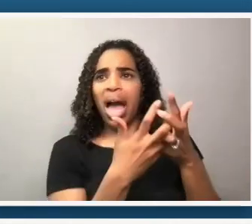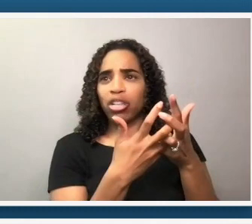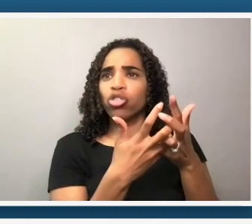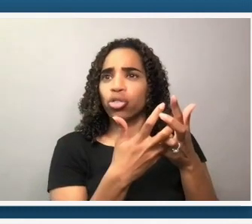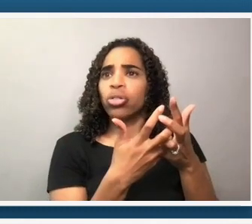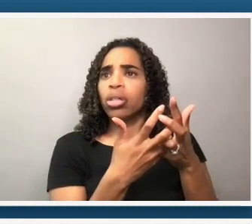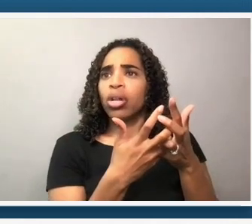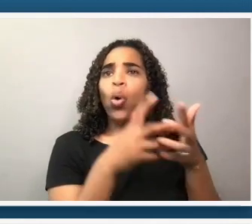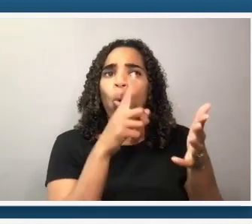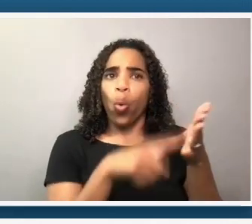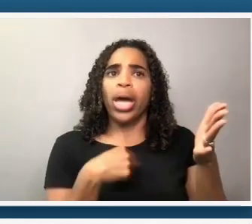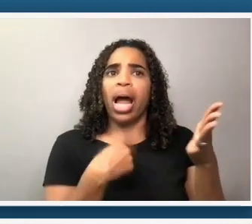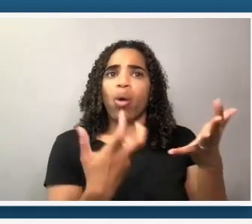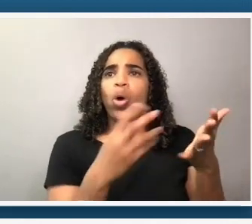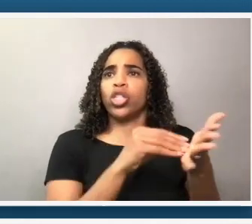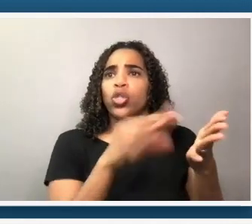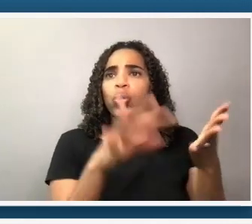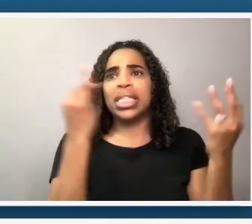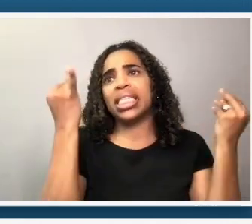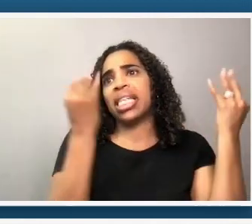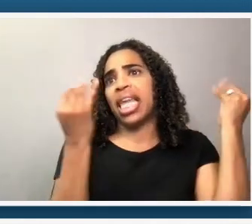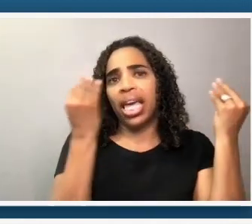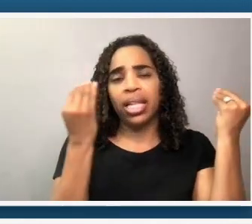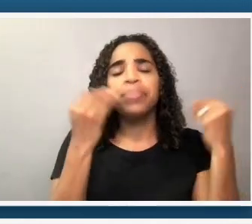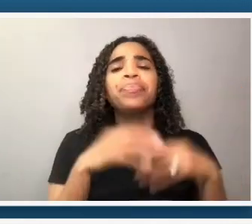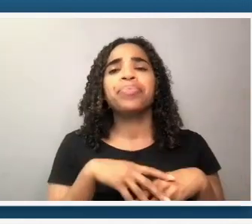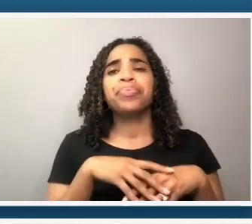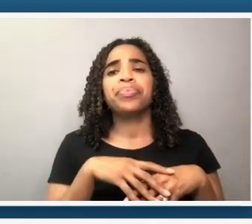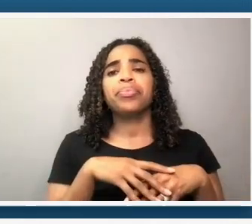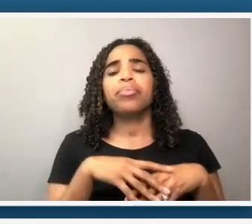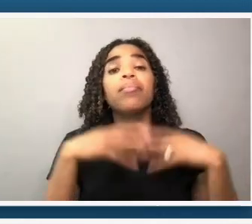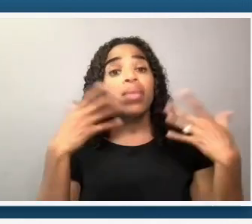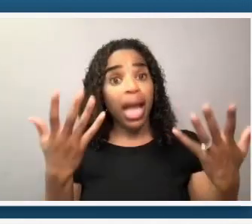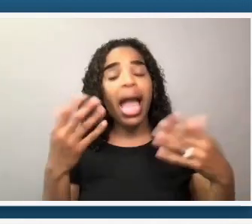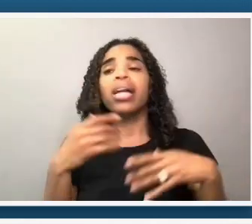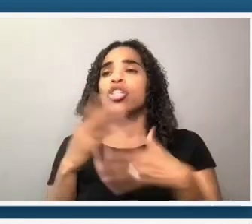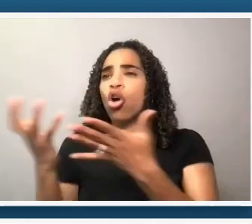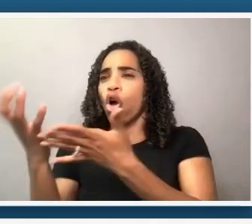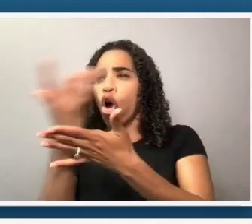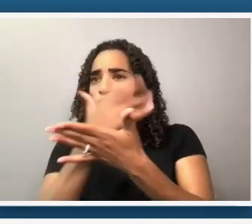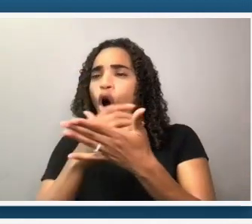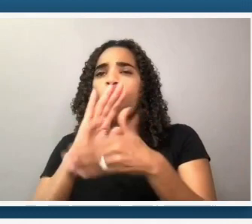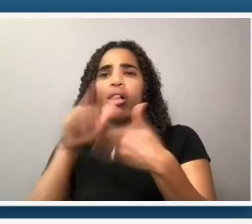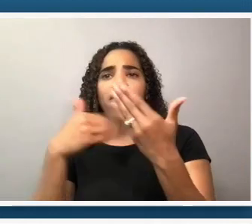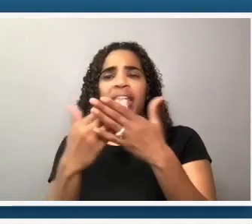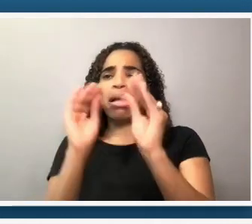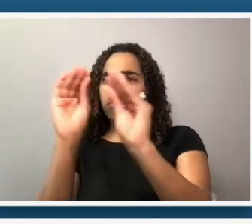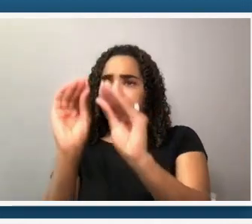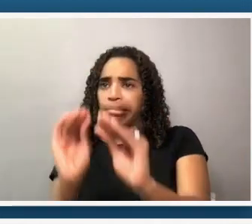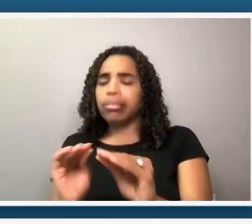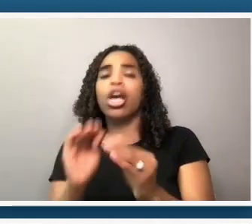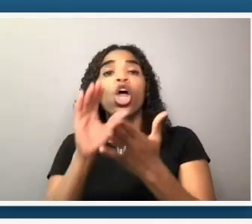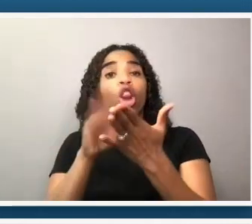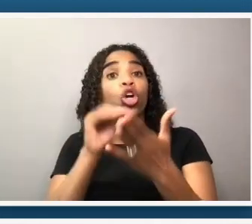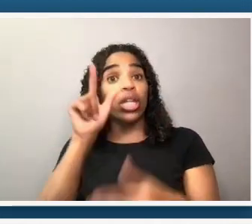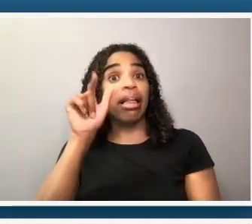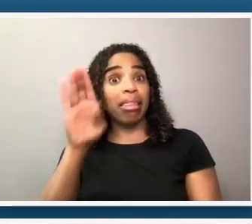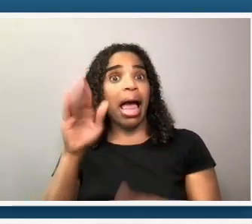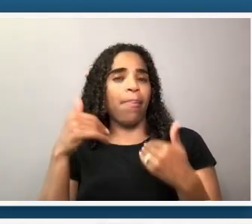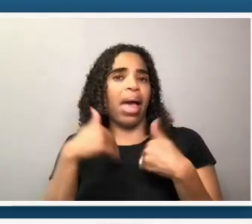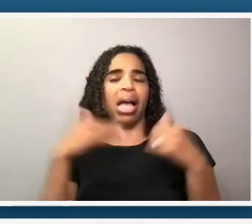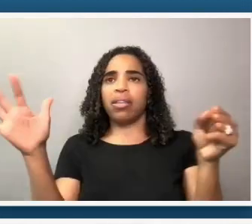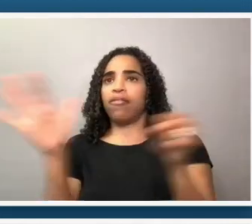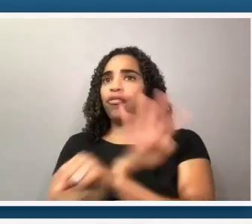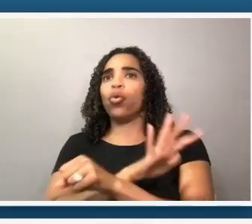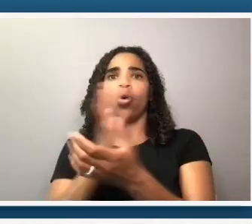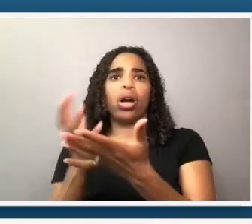thinking that I want my students to be engaging in. And I put all of those tiles together. The Learning Lab does have a whole collection of